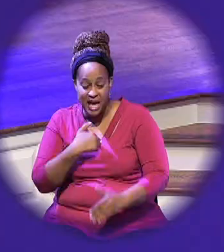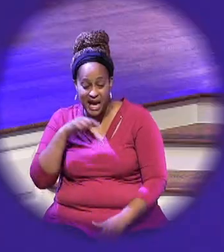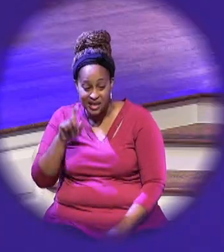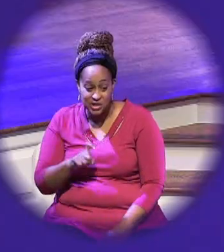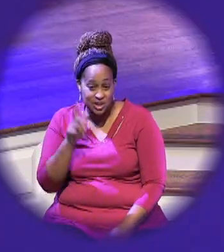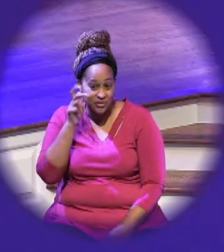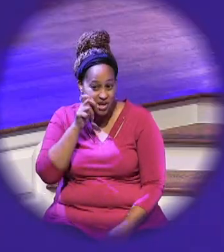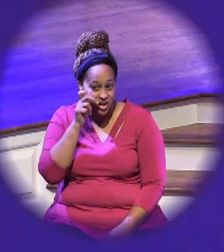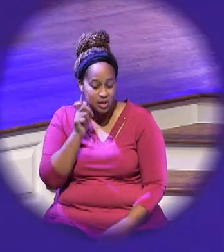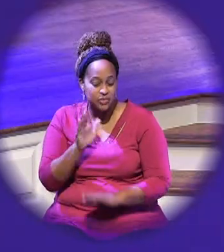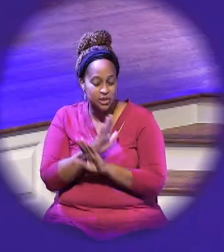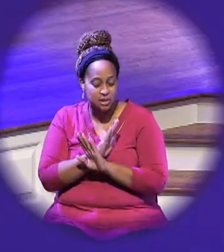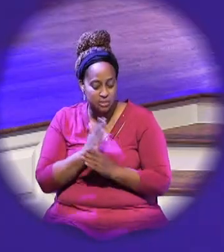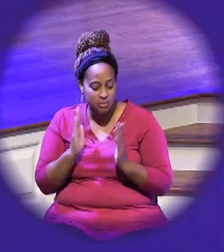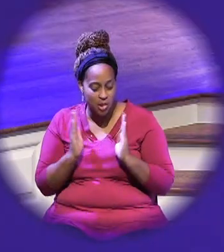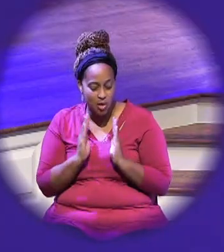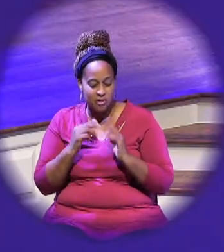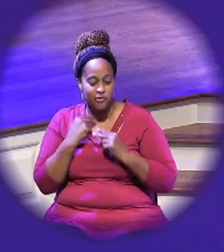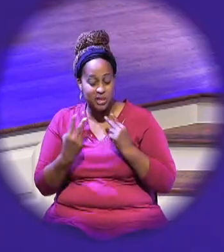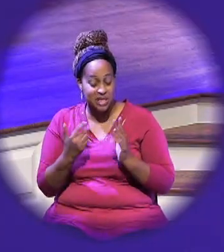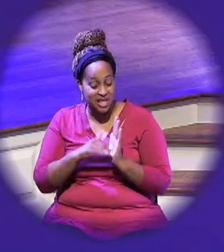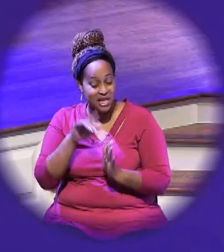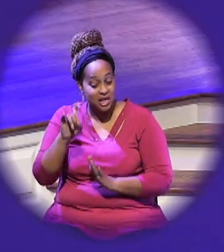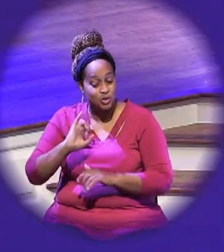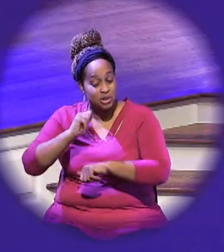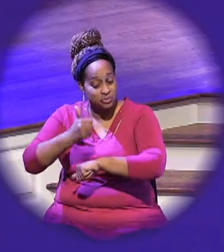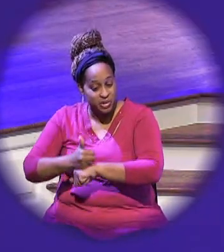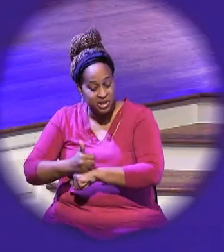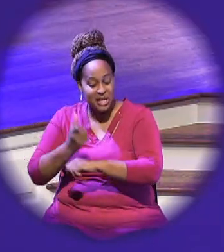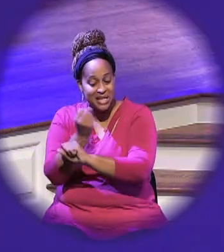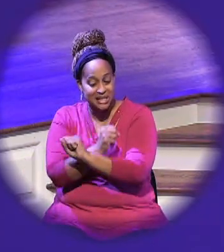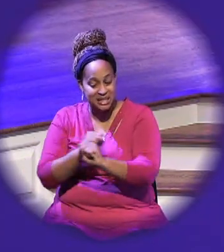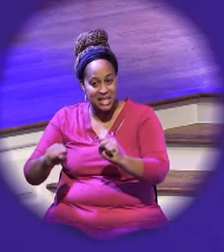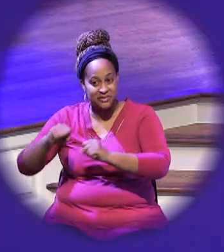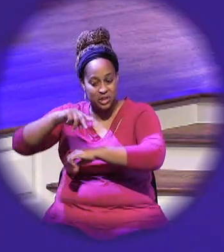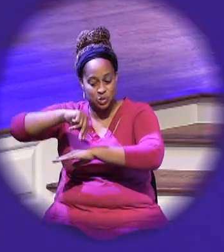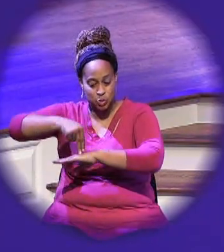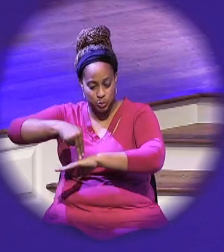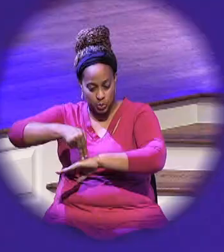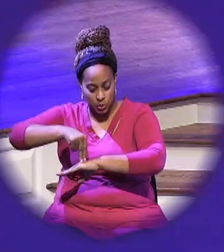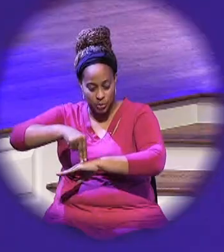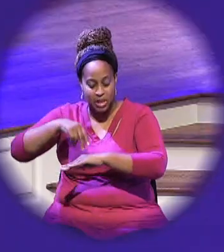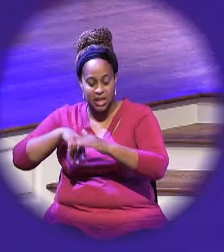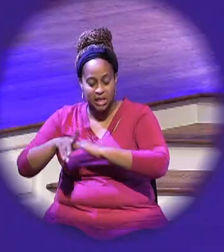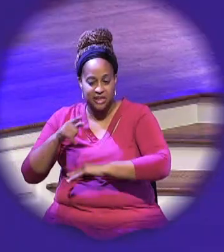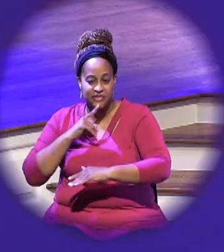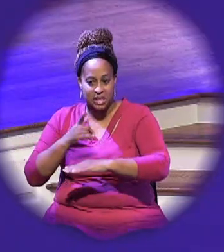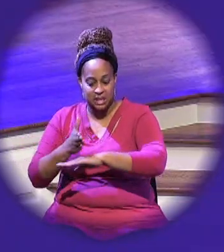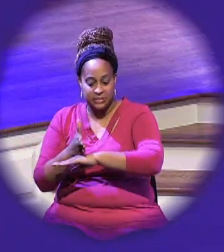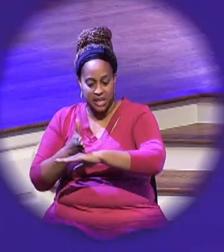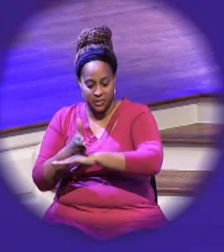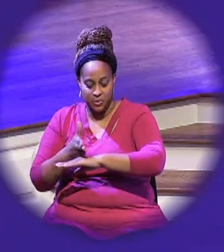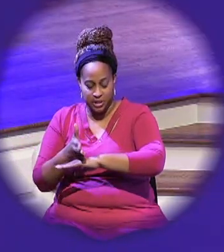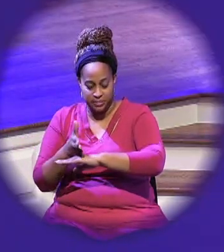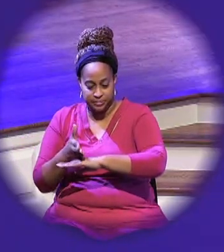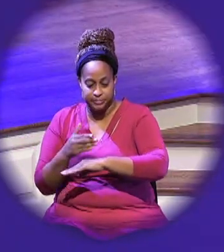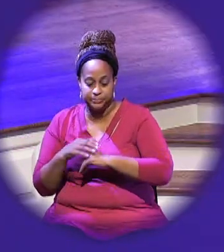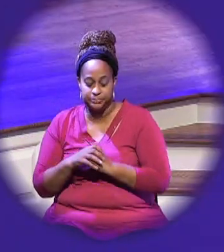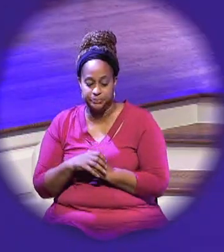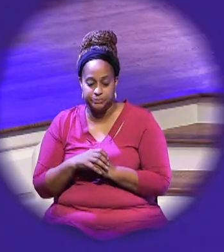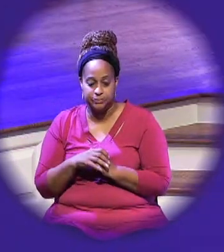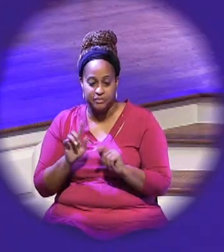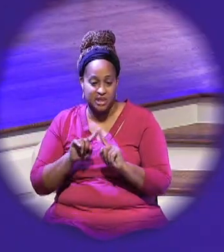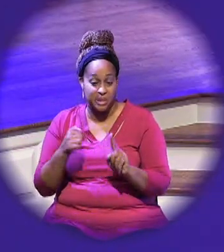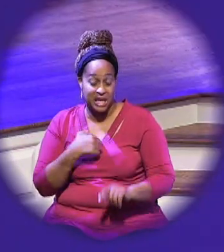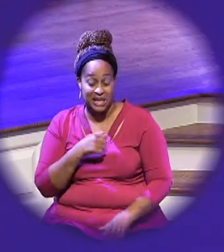have heard the still small voice once more. You should put a safety screw in this plywood. But